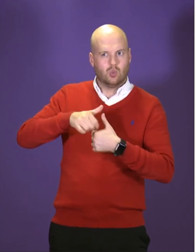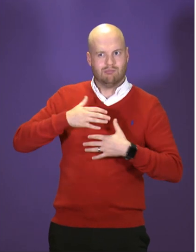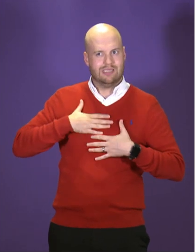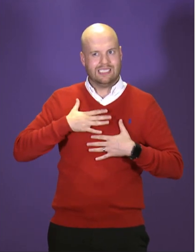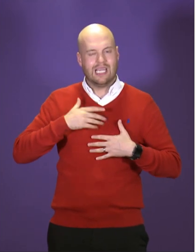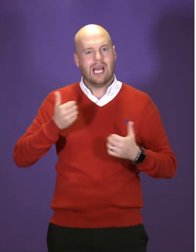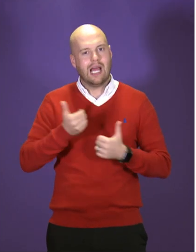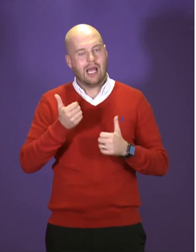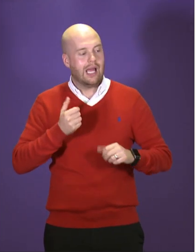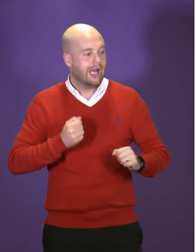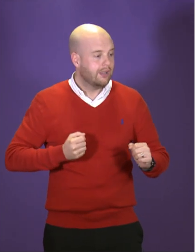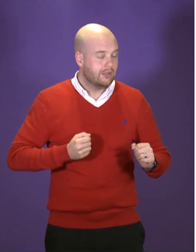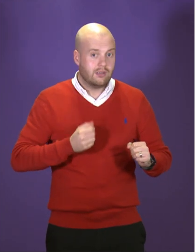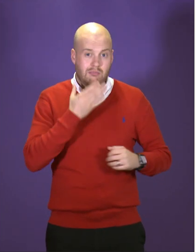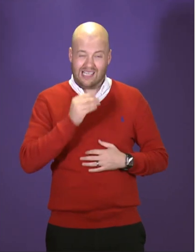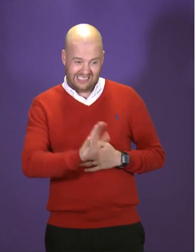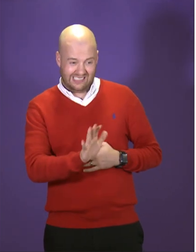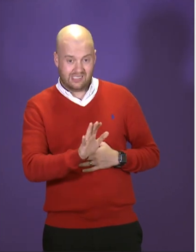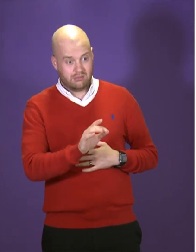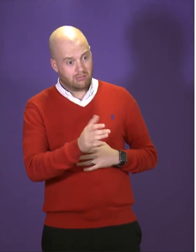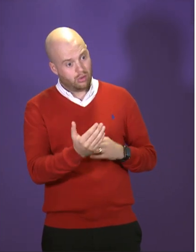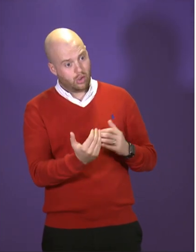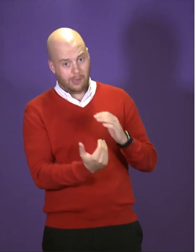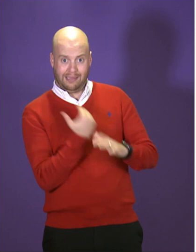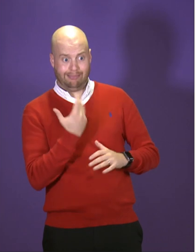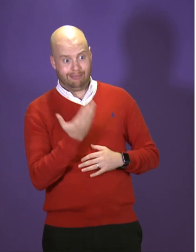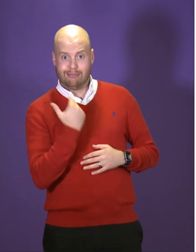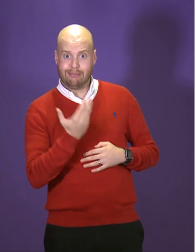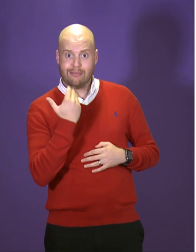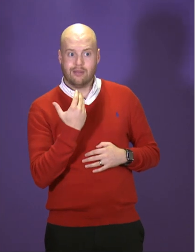This is a shared space." And you have to understand the sociological